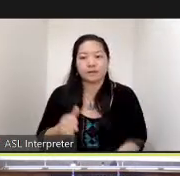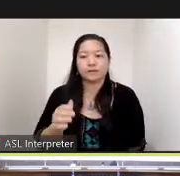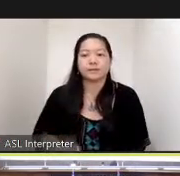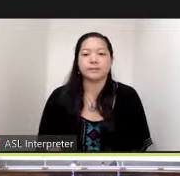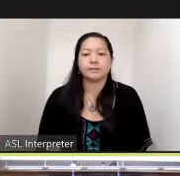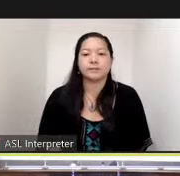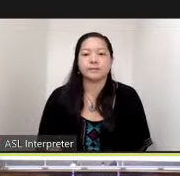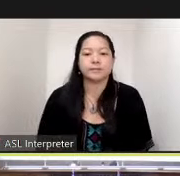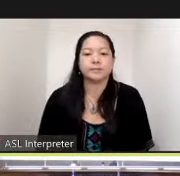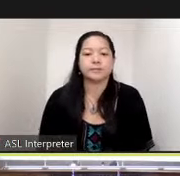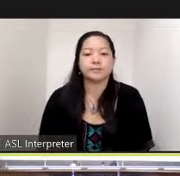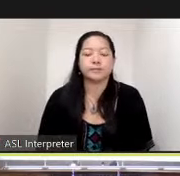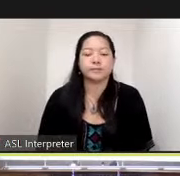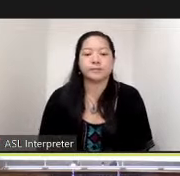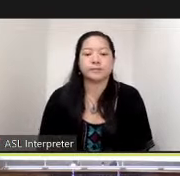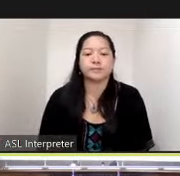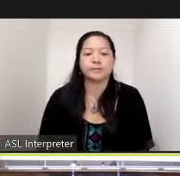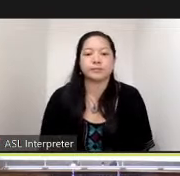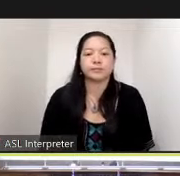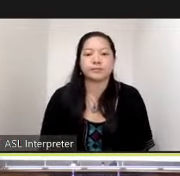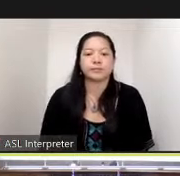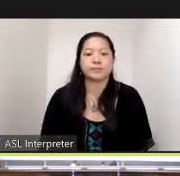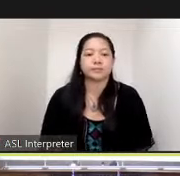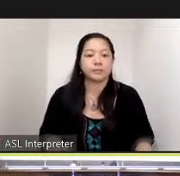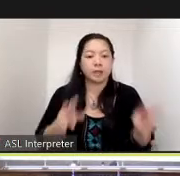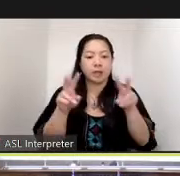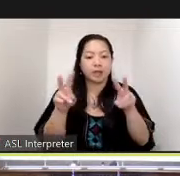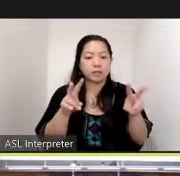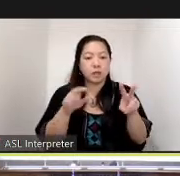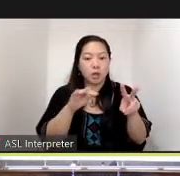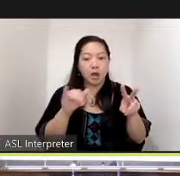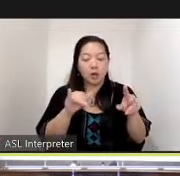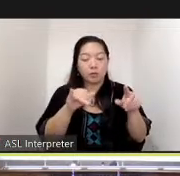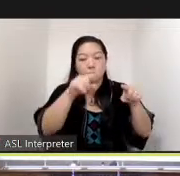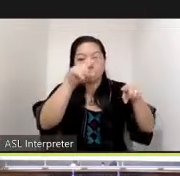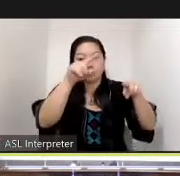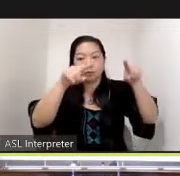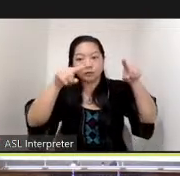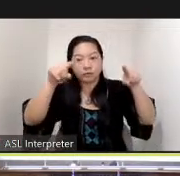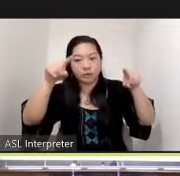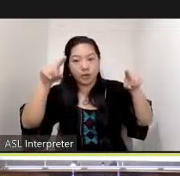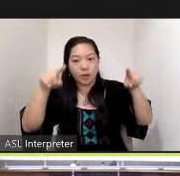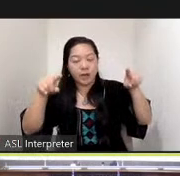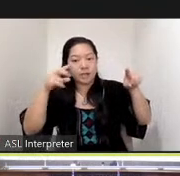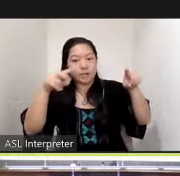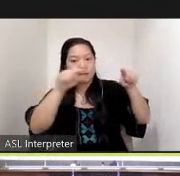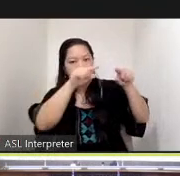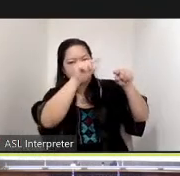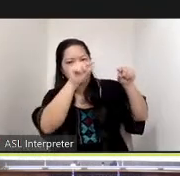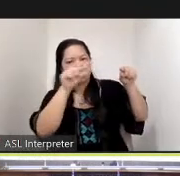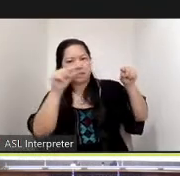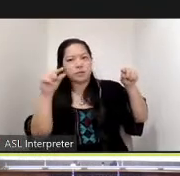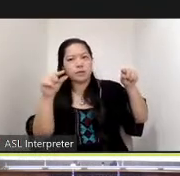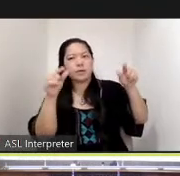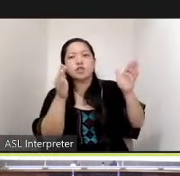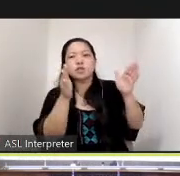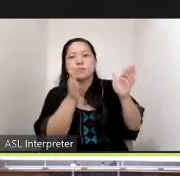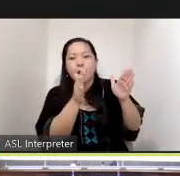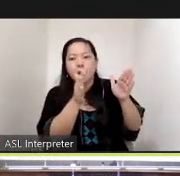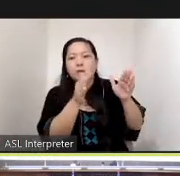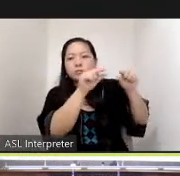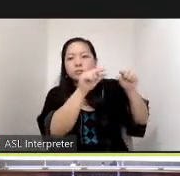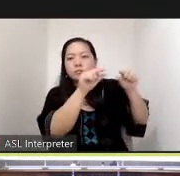basically see our 3 surges over the past 2 years. It starts there small, and then we